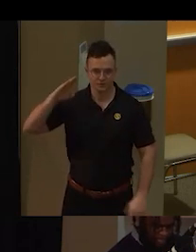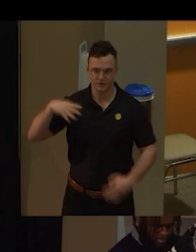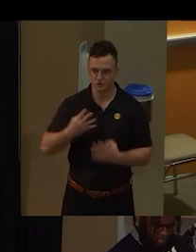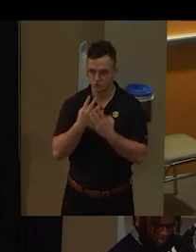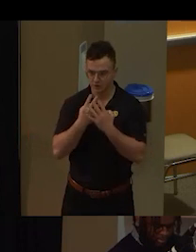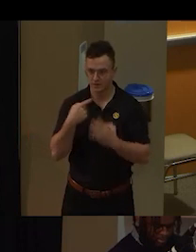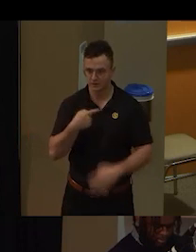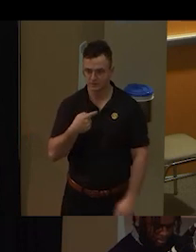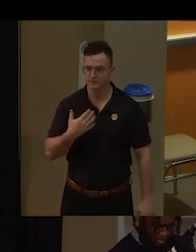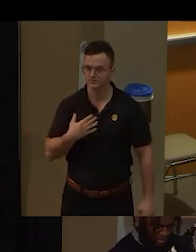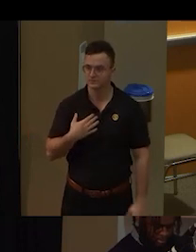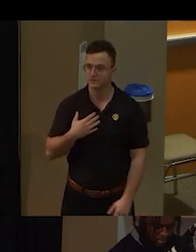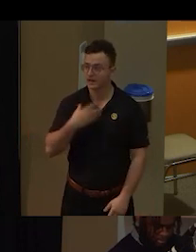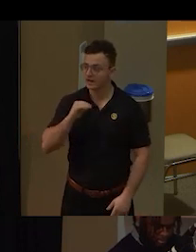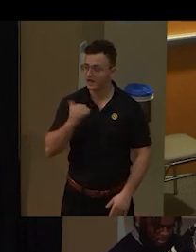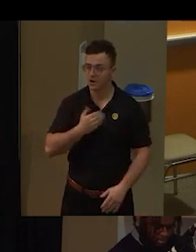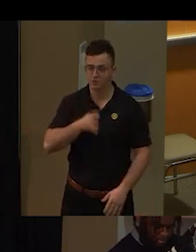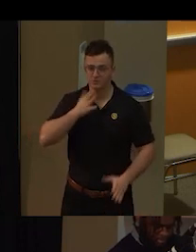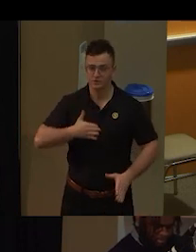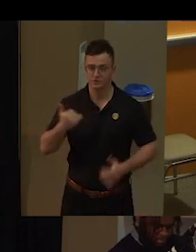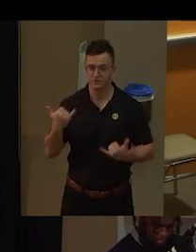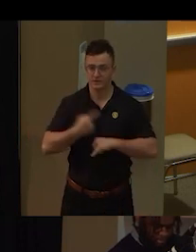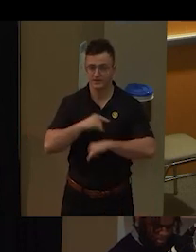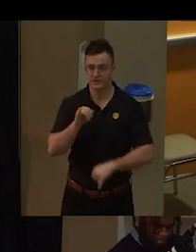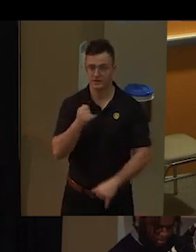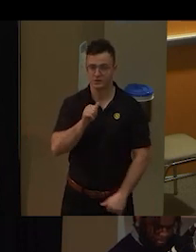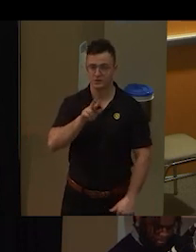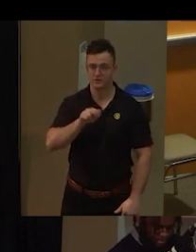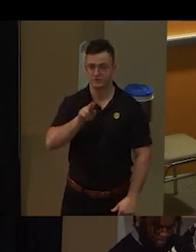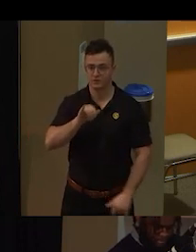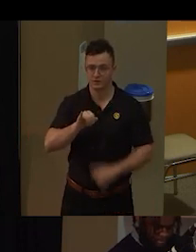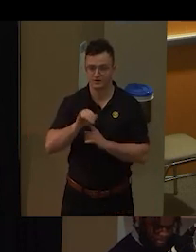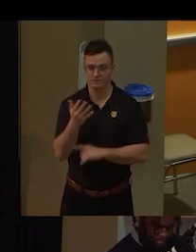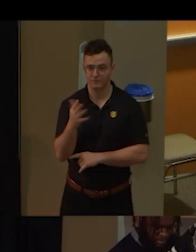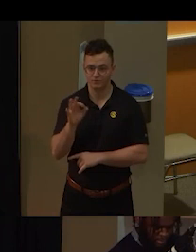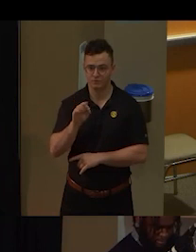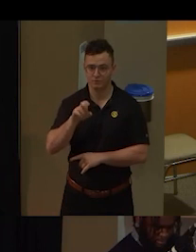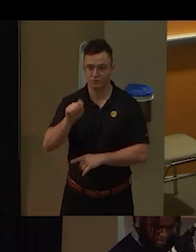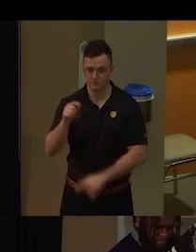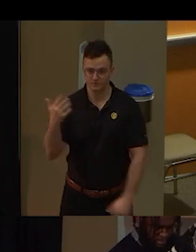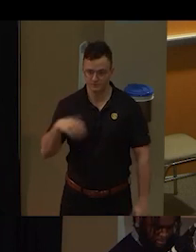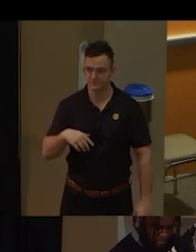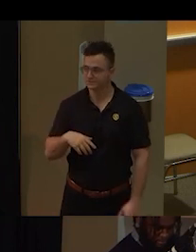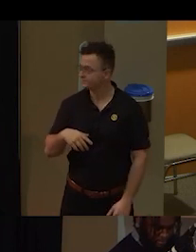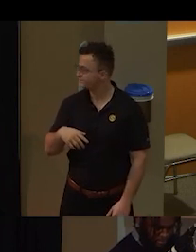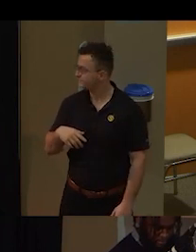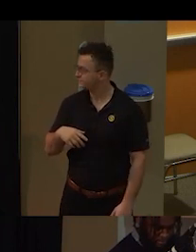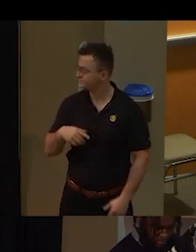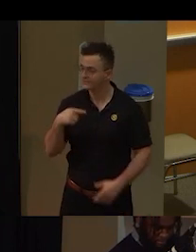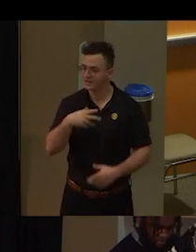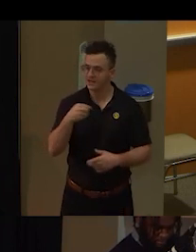Jail. And that our orator today is Javauni Forrest, one of our own nurses on the 192 and